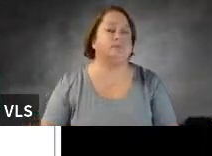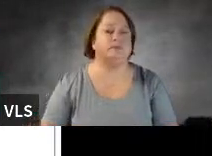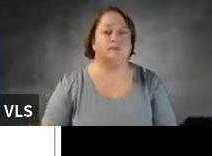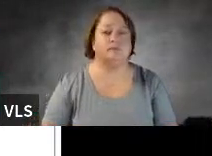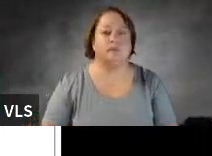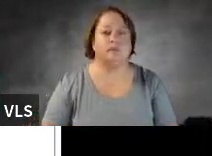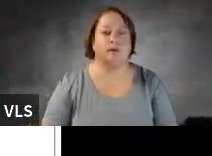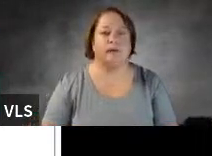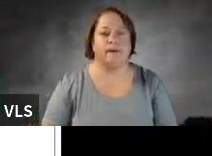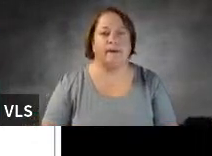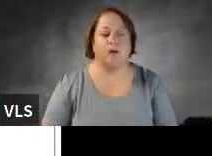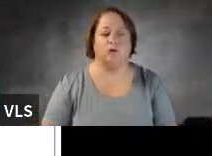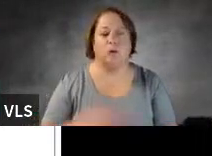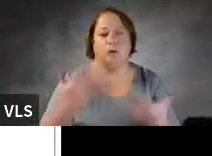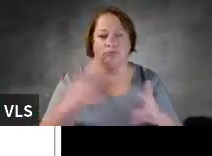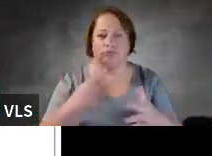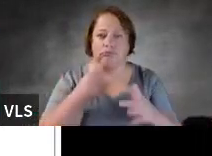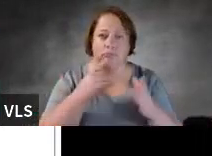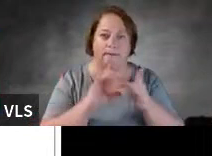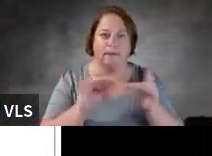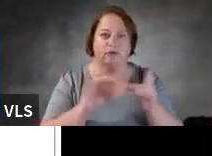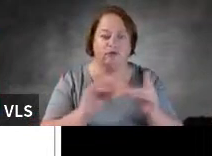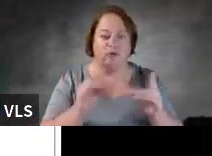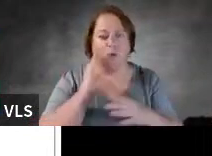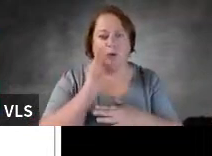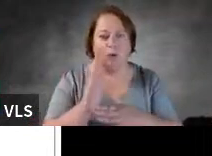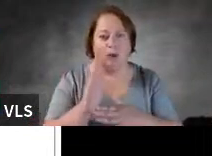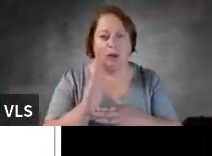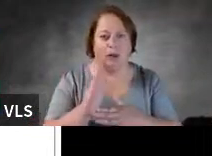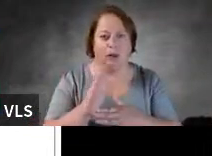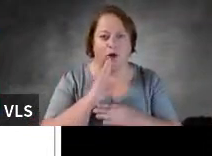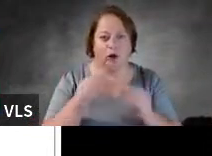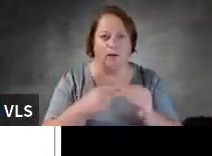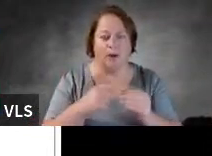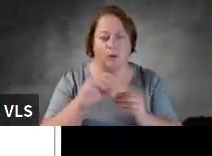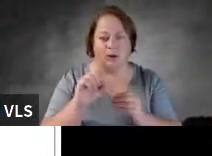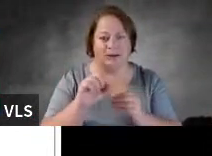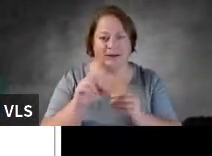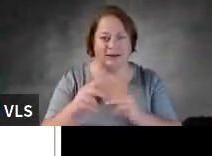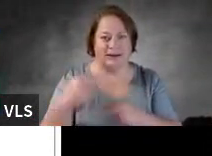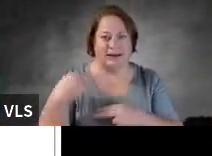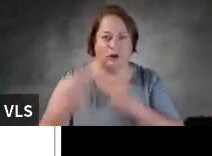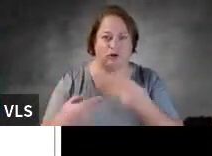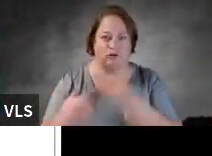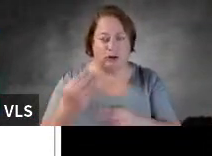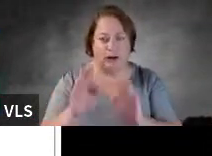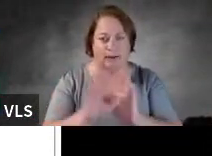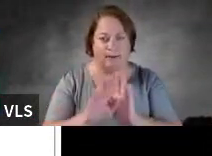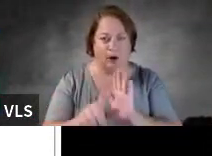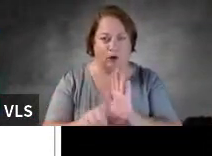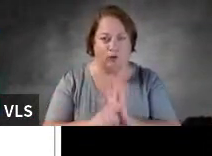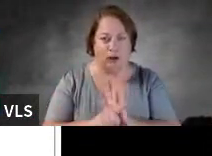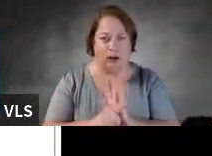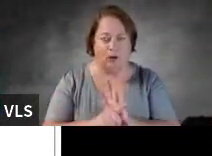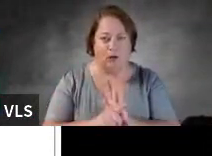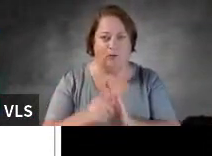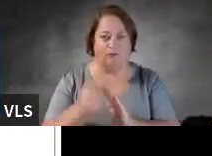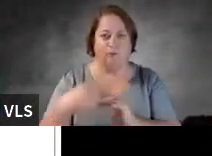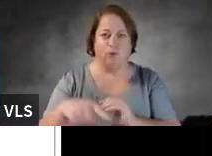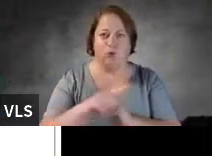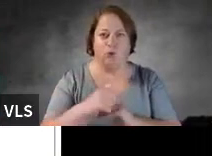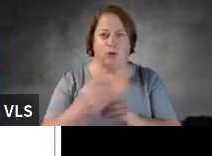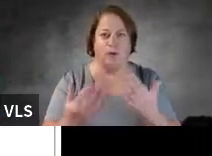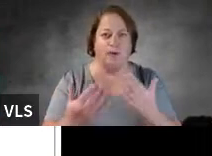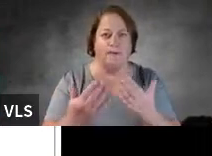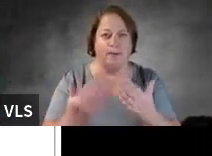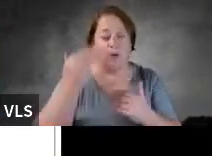So we, as I mentioned earlier, we're going to be talking about the SSD history and background for those of you who might be aware